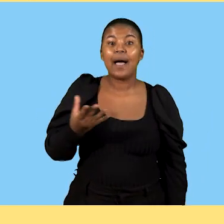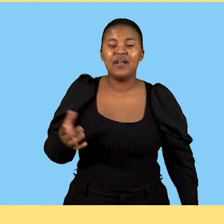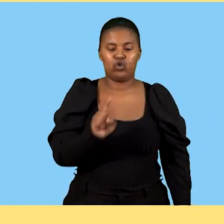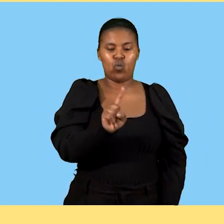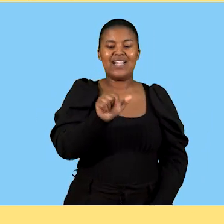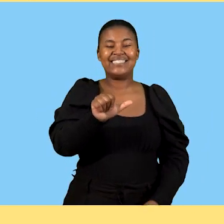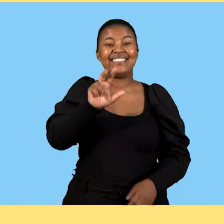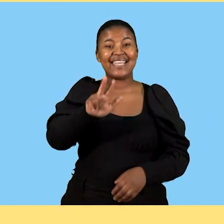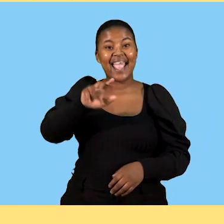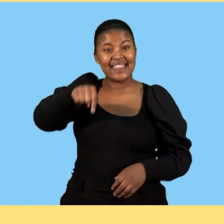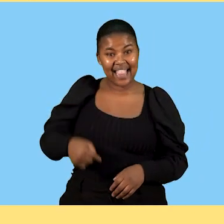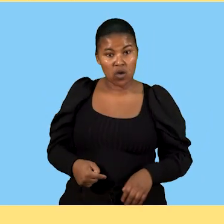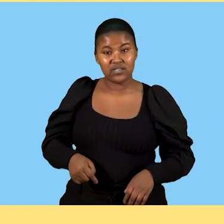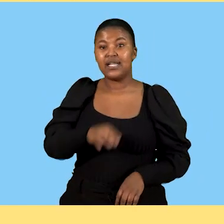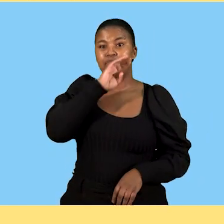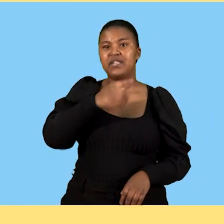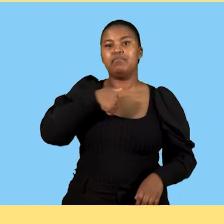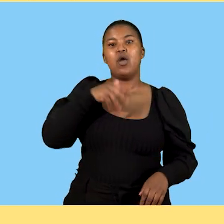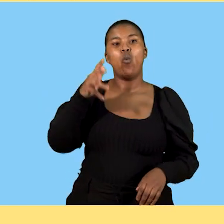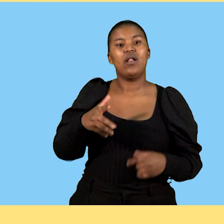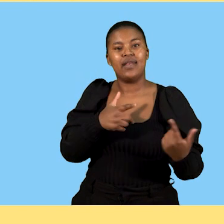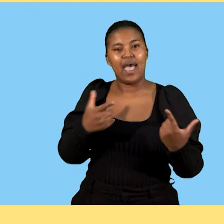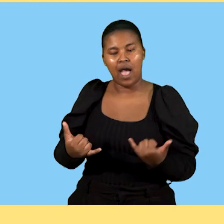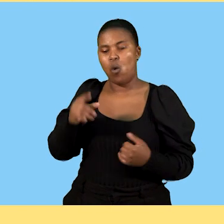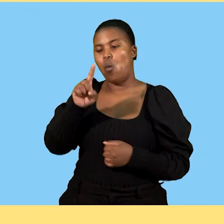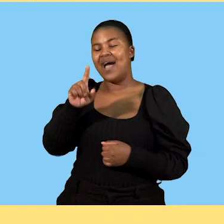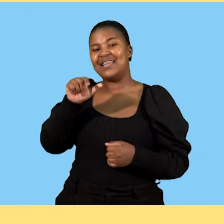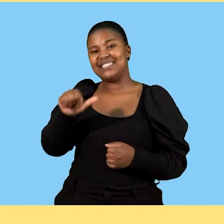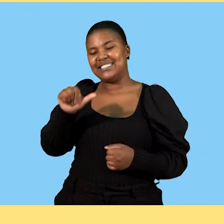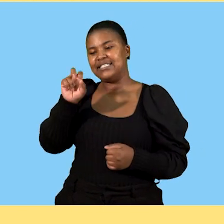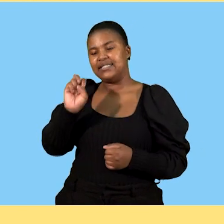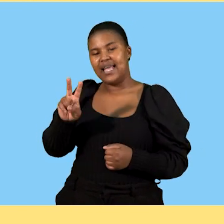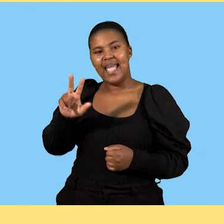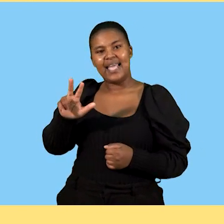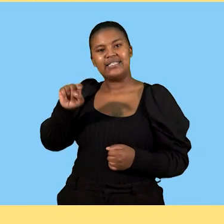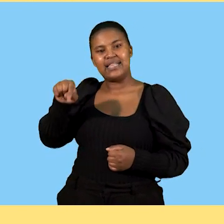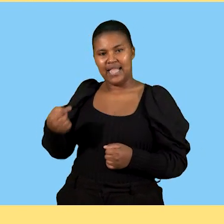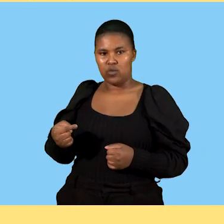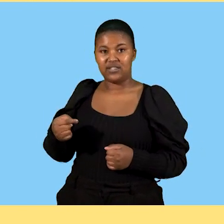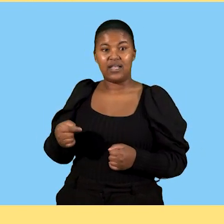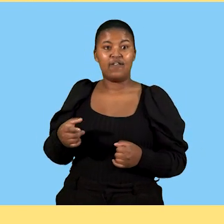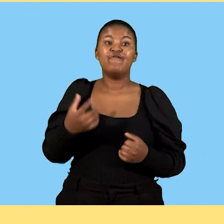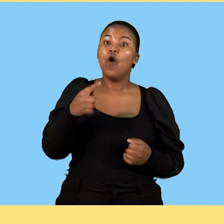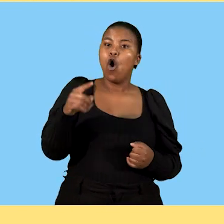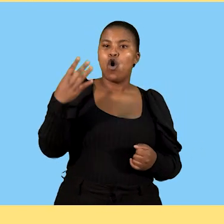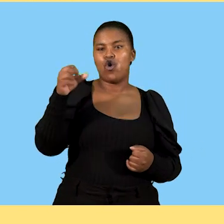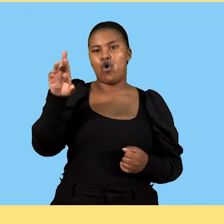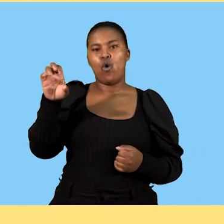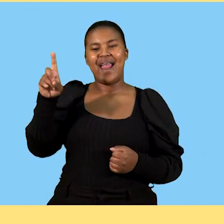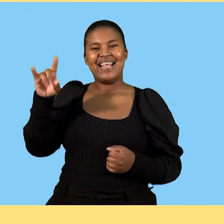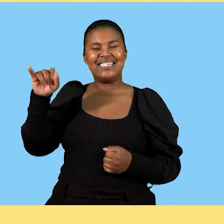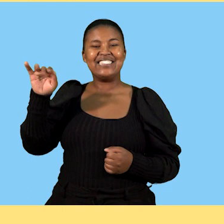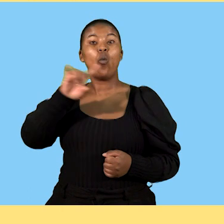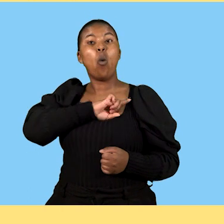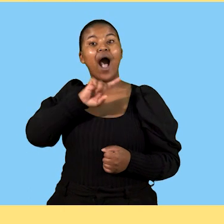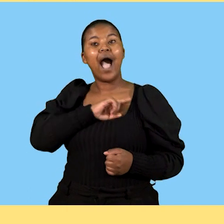To complete double entry, I'll then come to my profit and loss, then I say 168,000 on the credit side because this